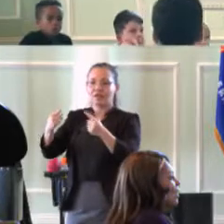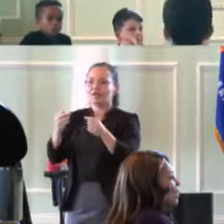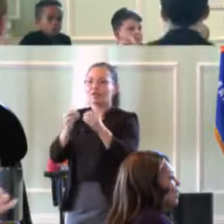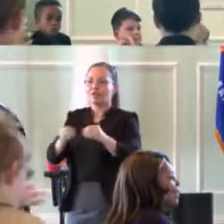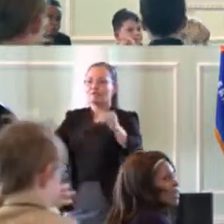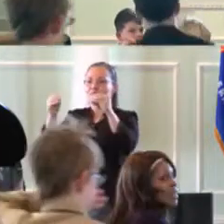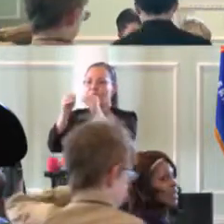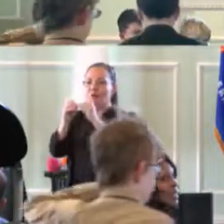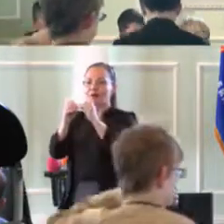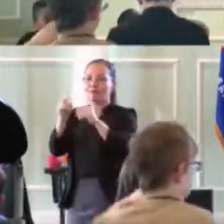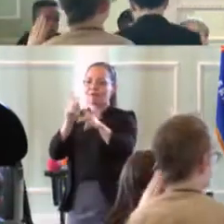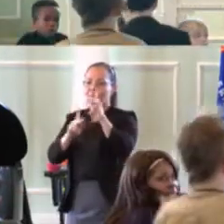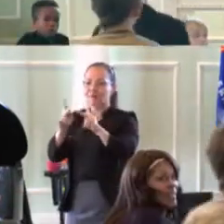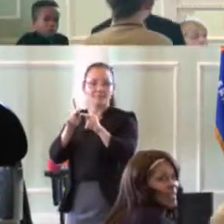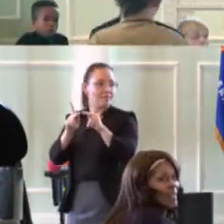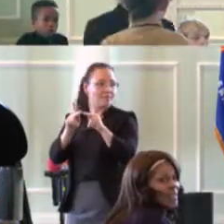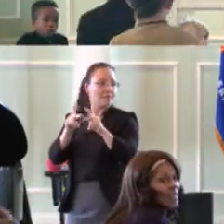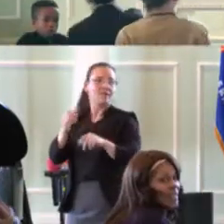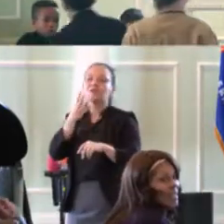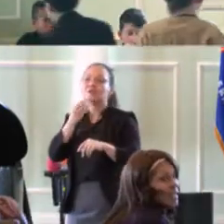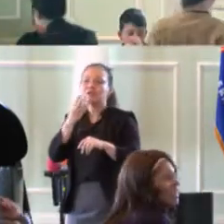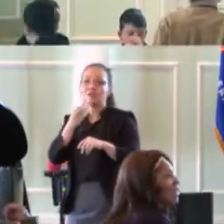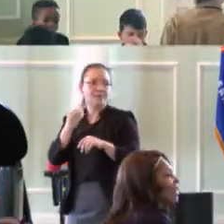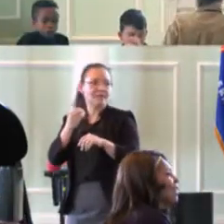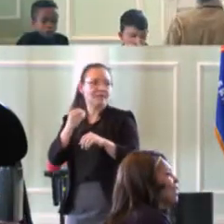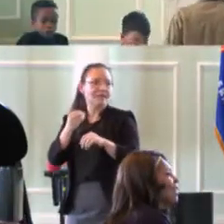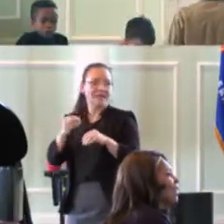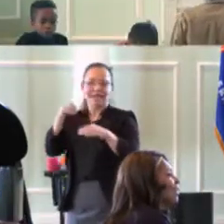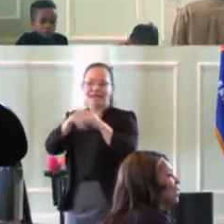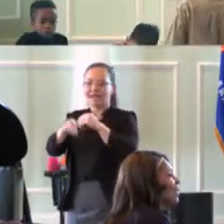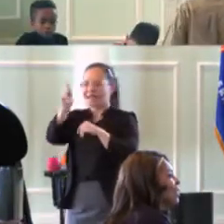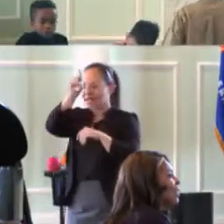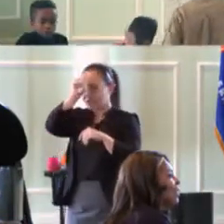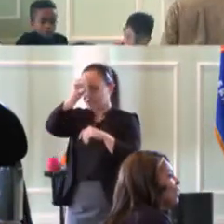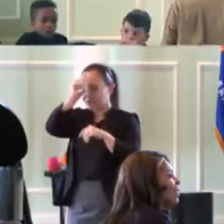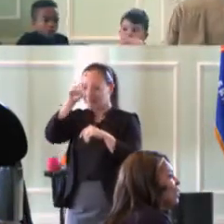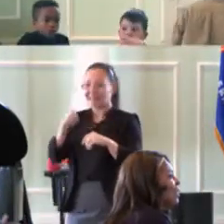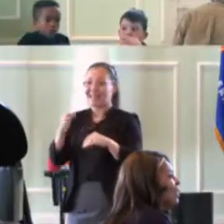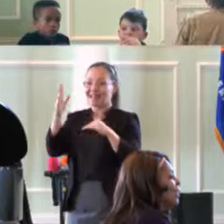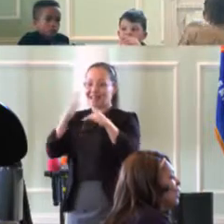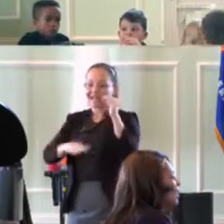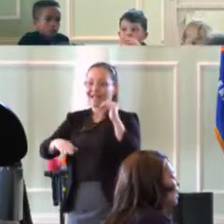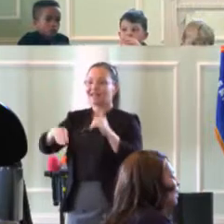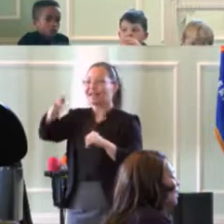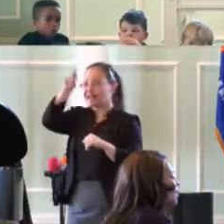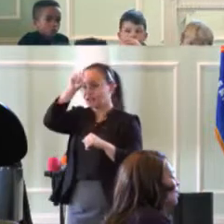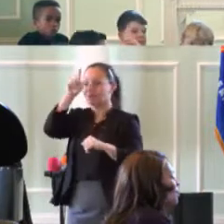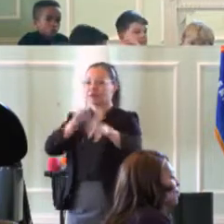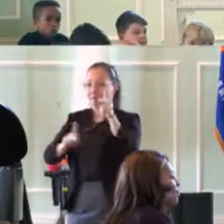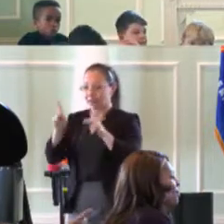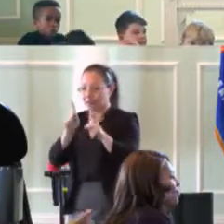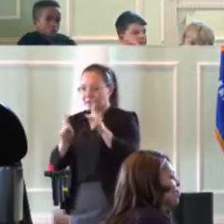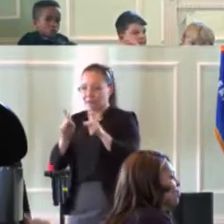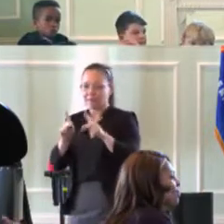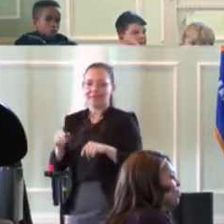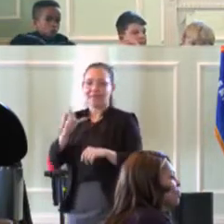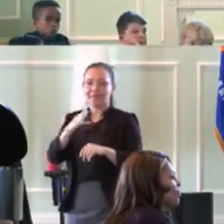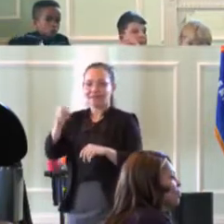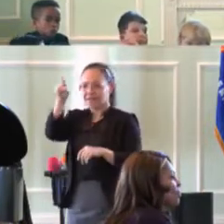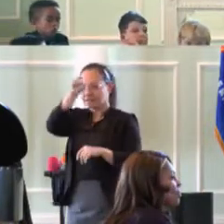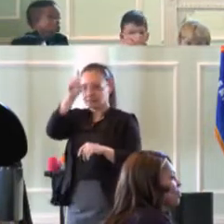more Hebrews in Egypt than there were Egyptians. And Egyptians were the